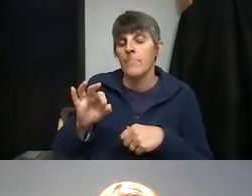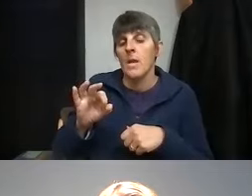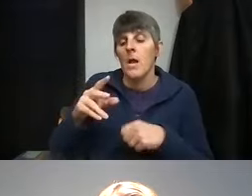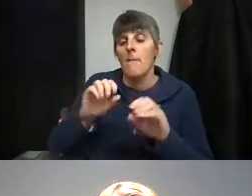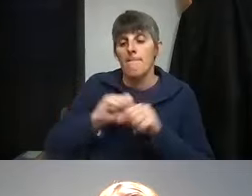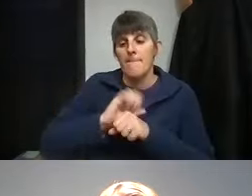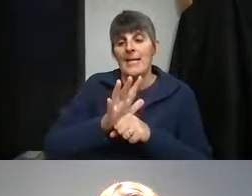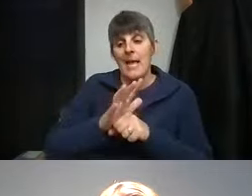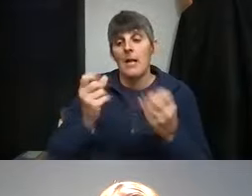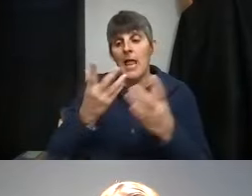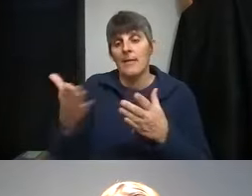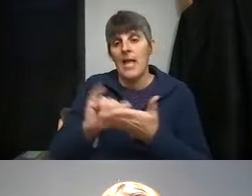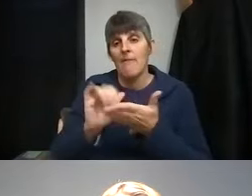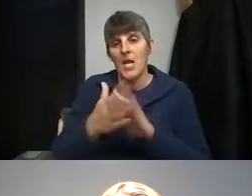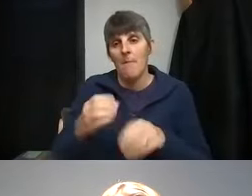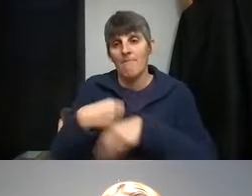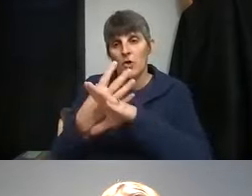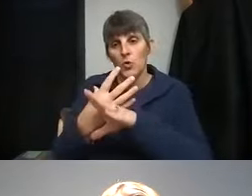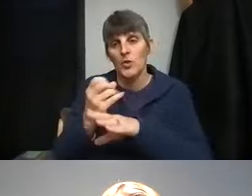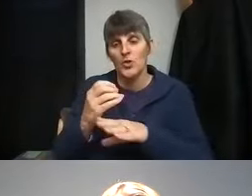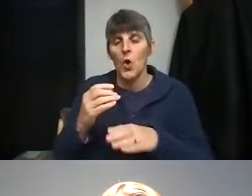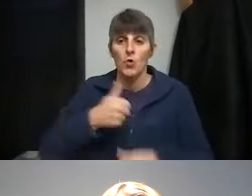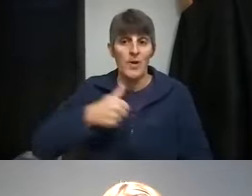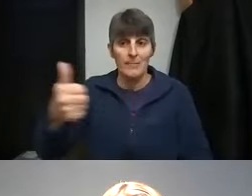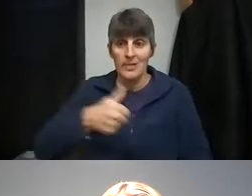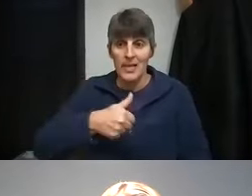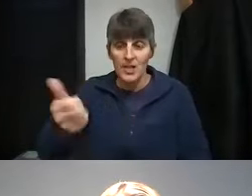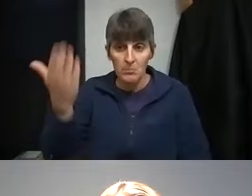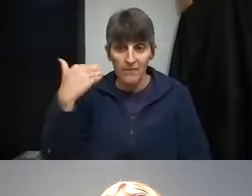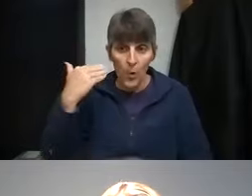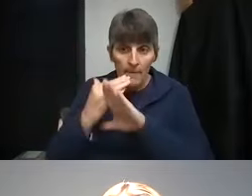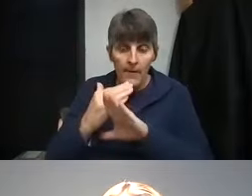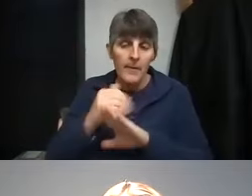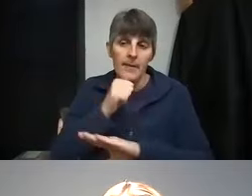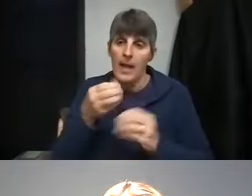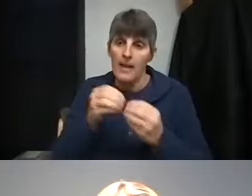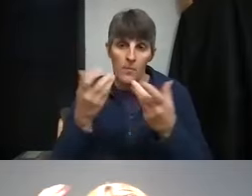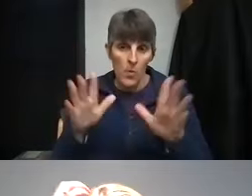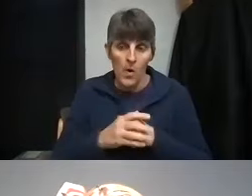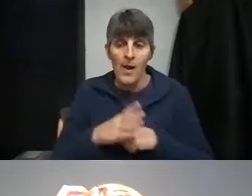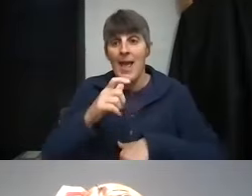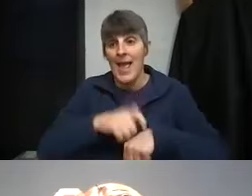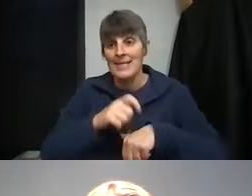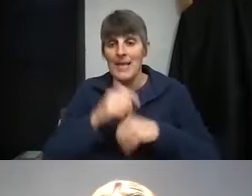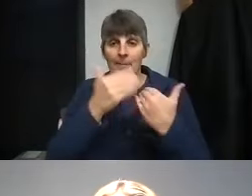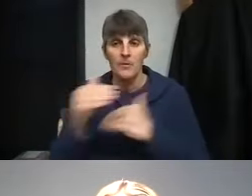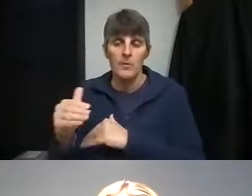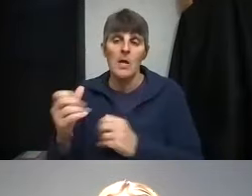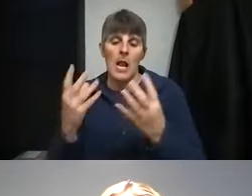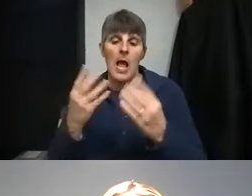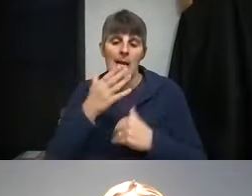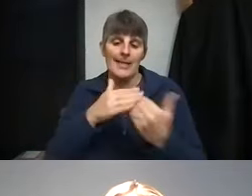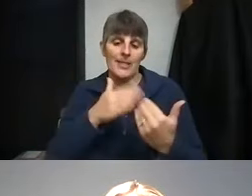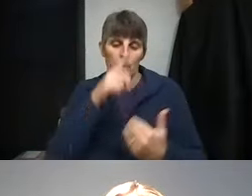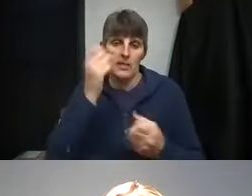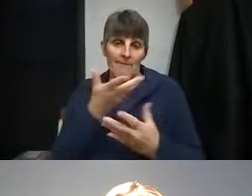pandemic is a lot of things have become virtual. So transportation is no longer an issue, and time constraints are much better because